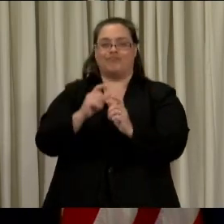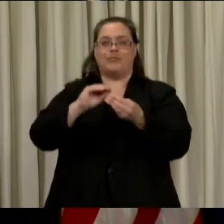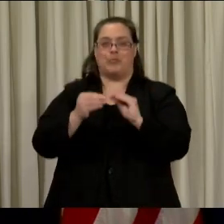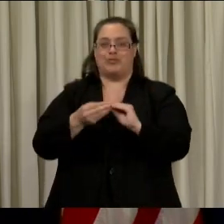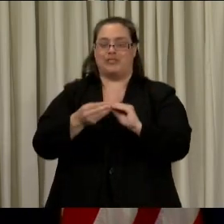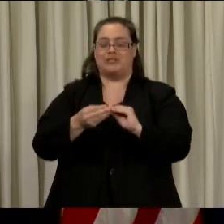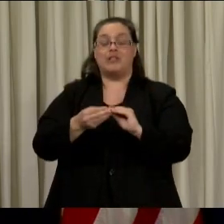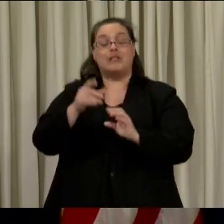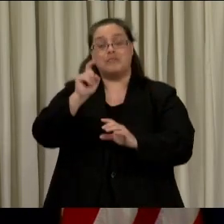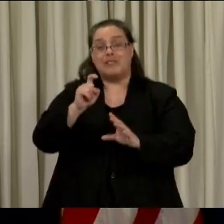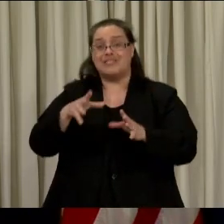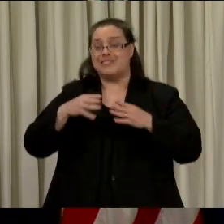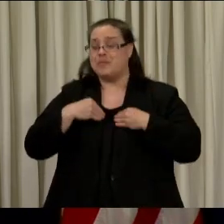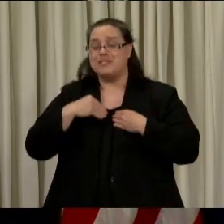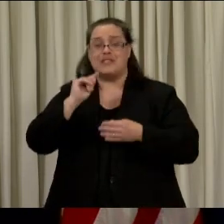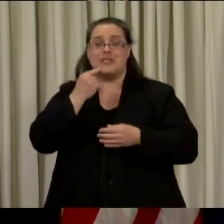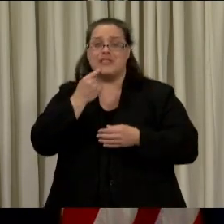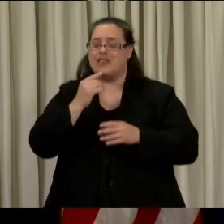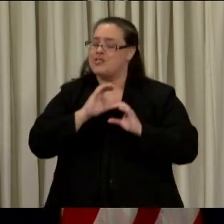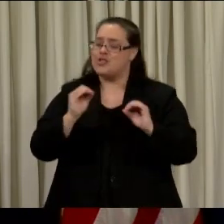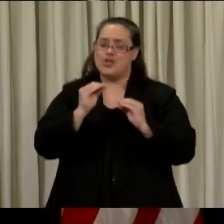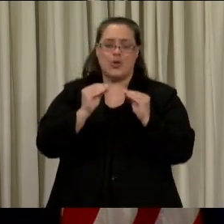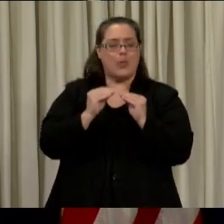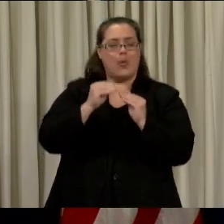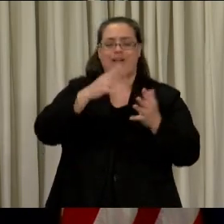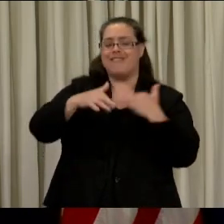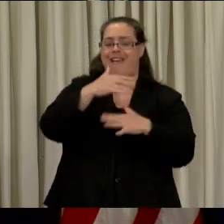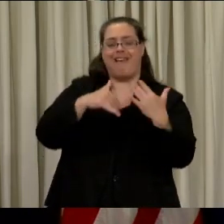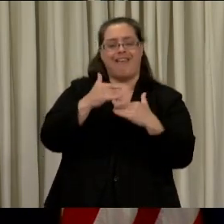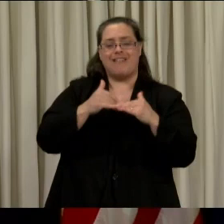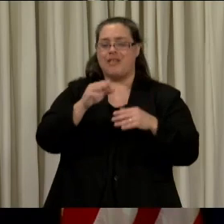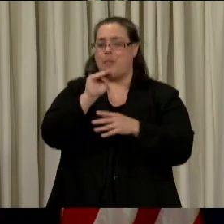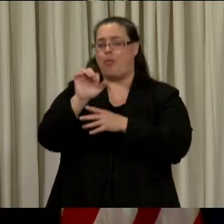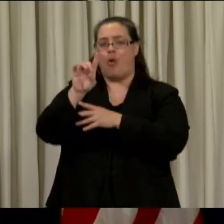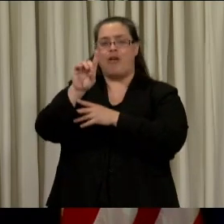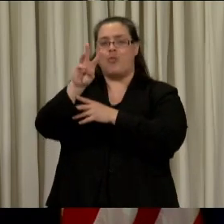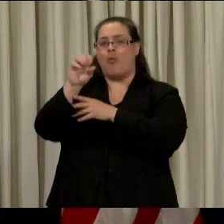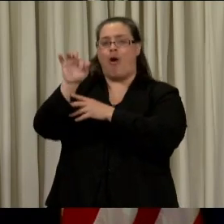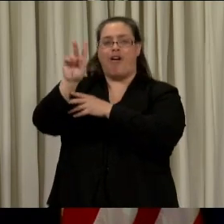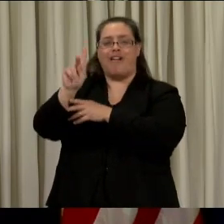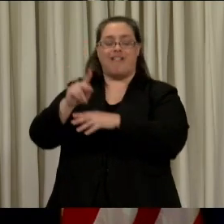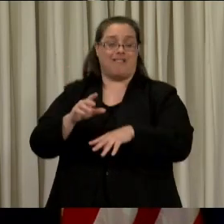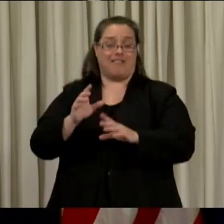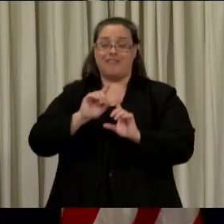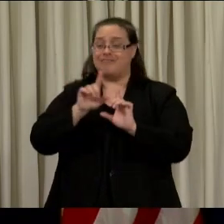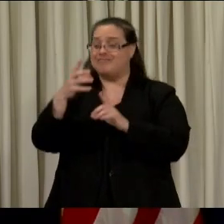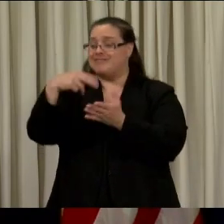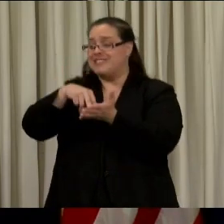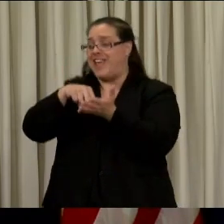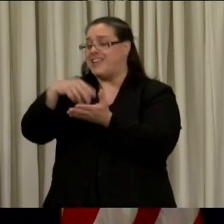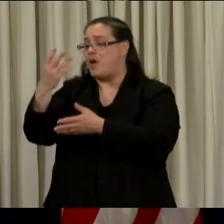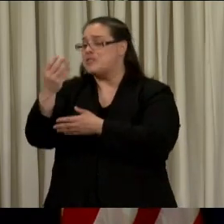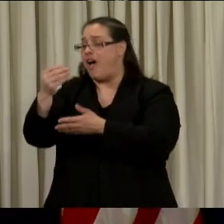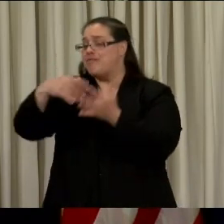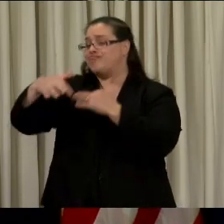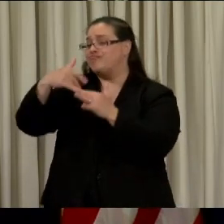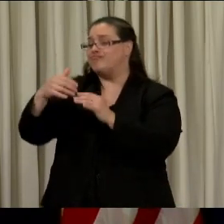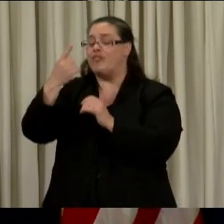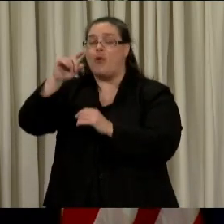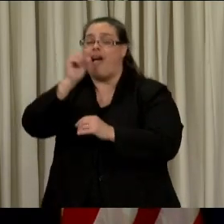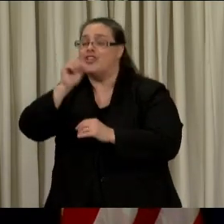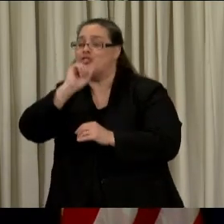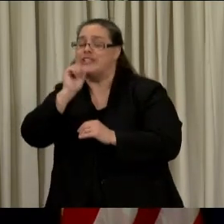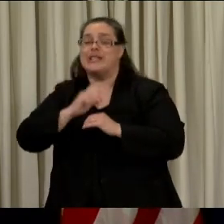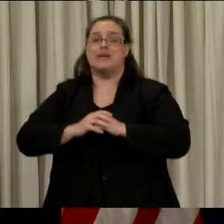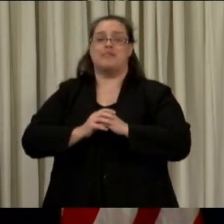more gatherings on a boardwalk, no more sleepovers, no more standing outside in a group for ice cream. This virus is highly